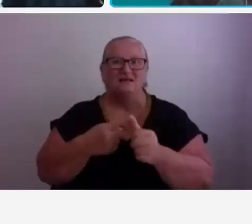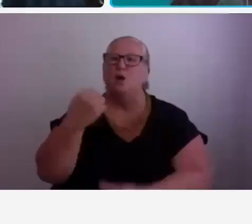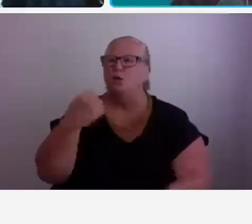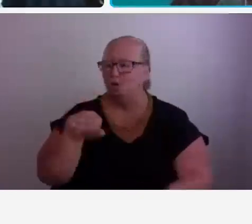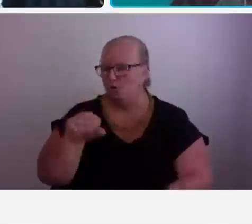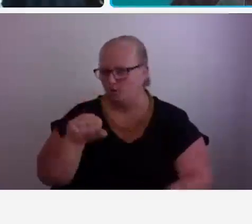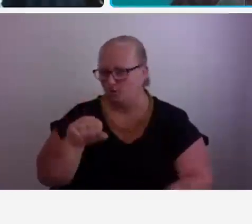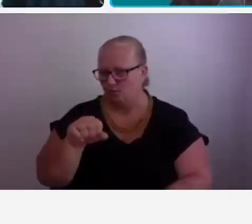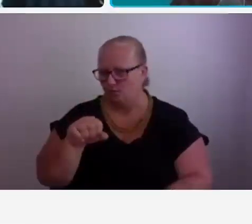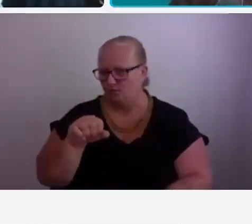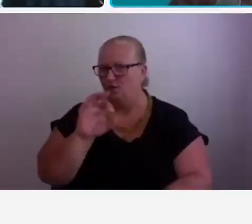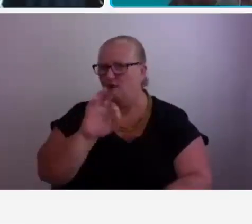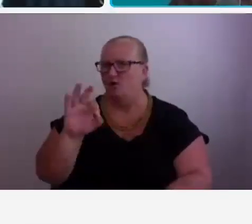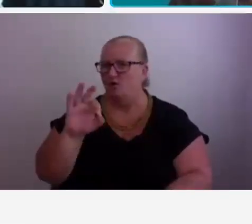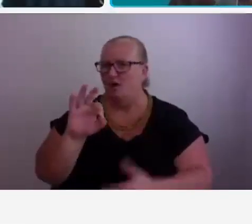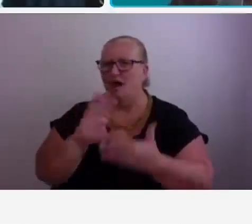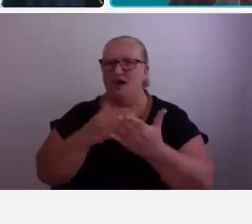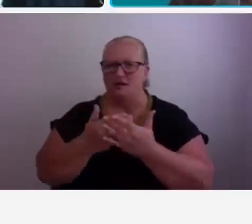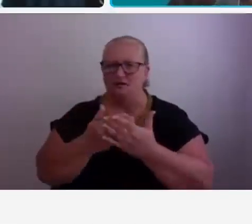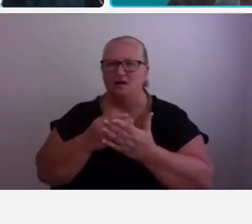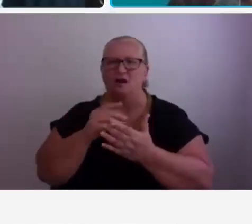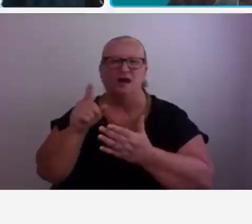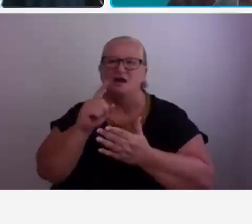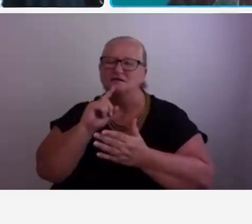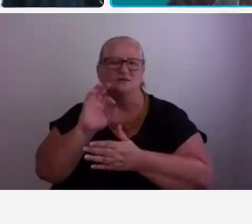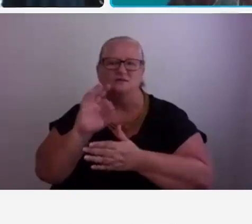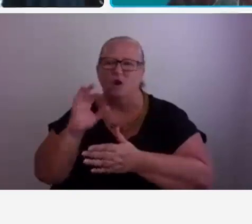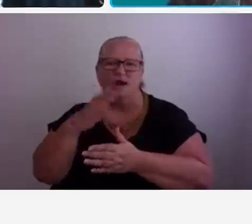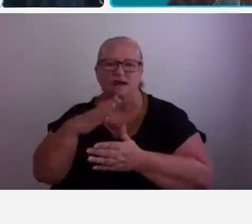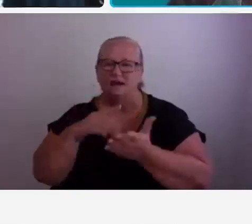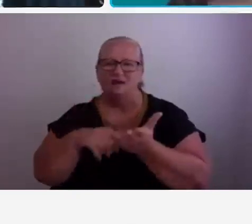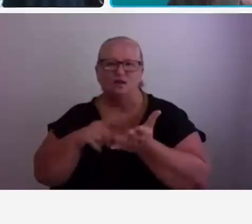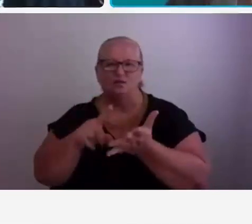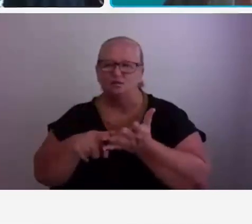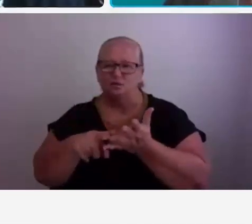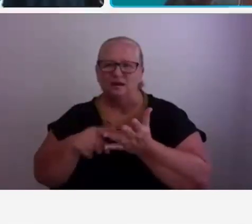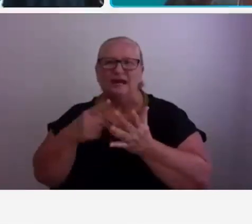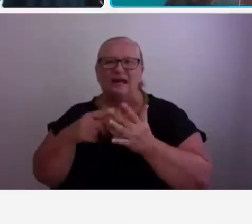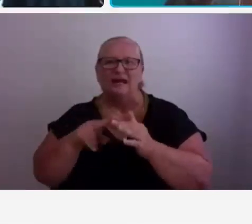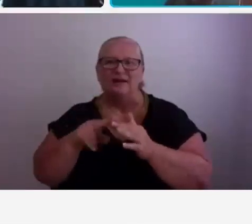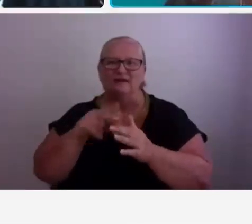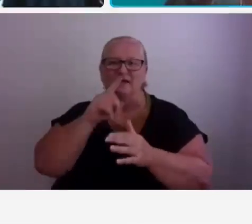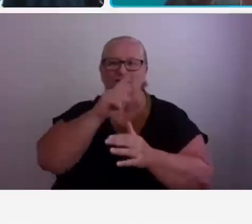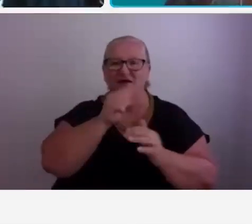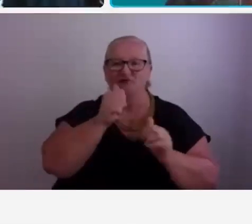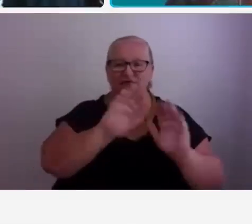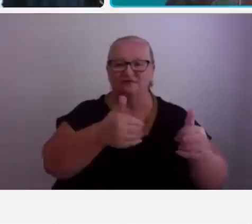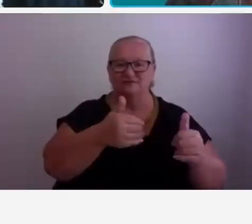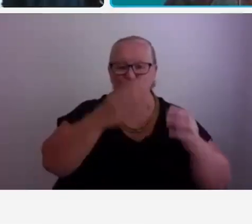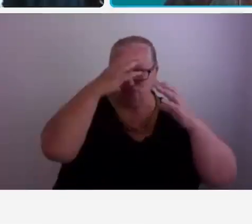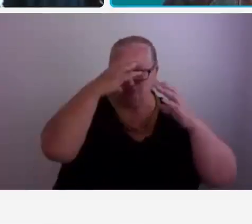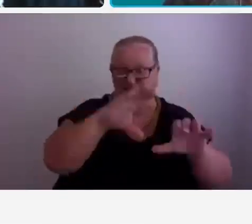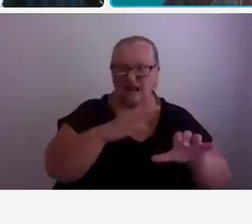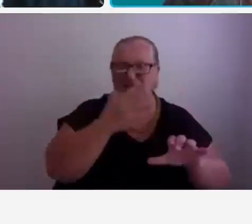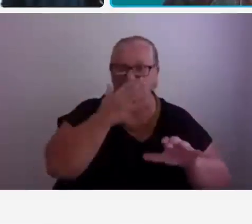not unless that home care provider, but by the sound of the question, it doesn't sound like it applied to the situation. If they also delivered residential aged care, they would,